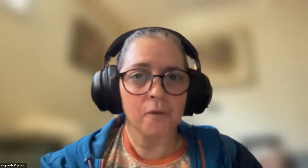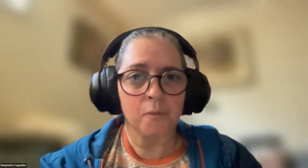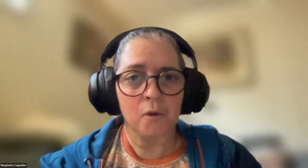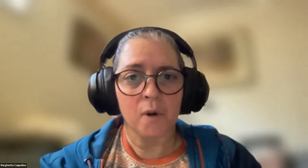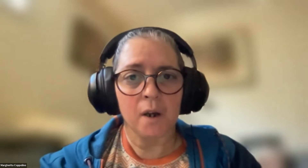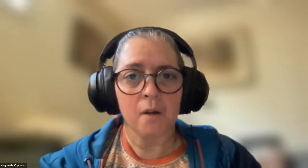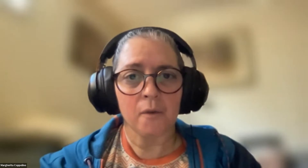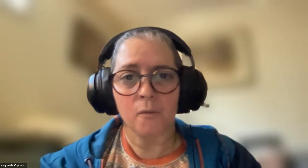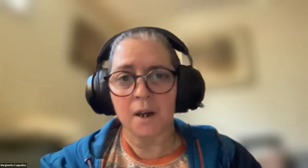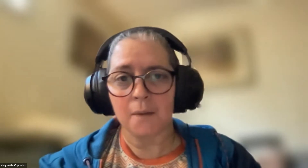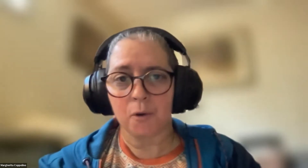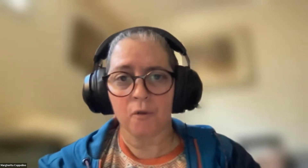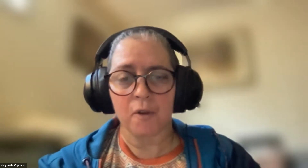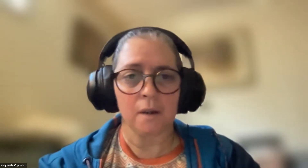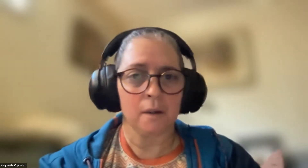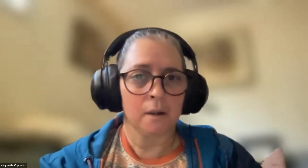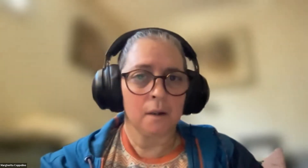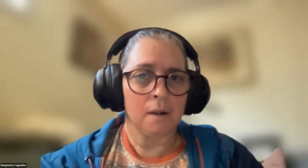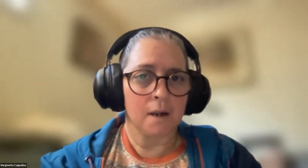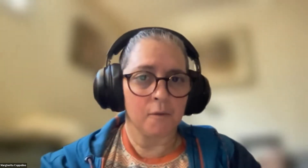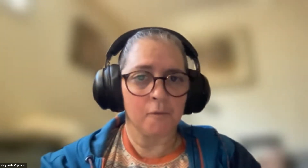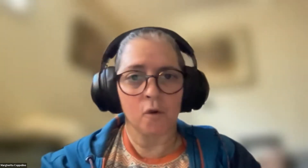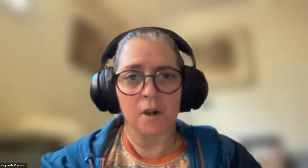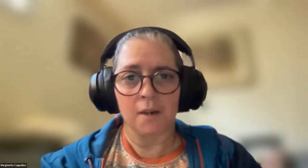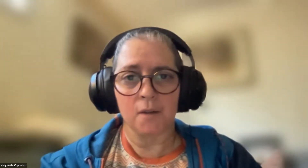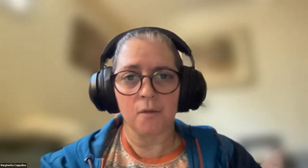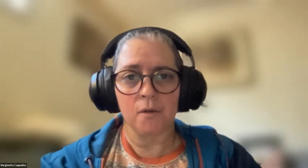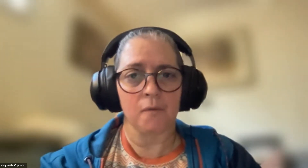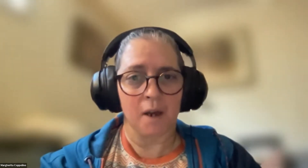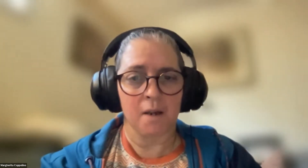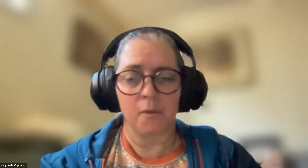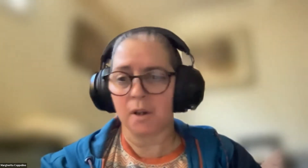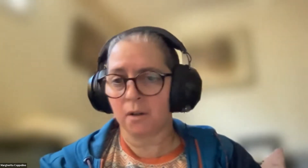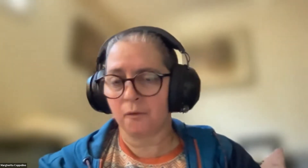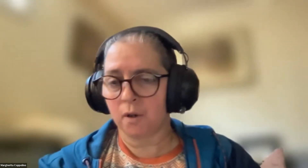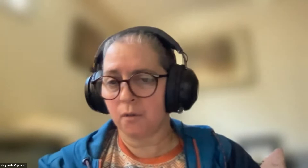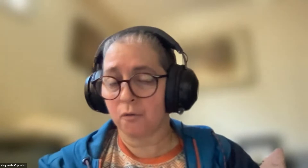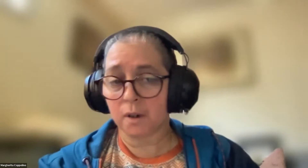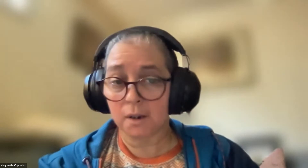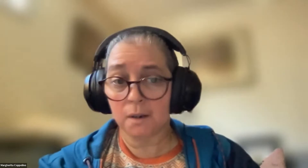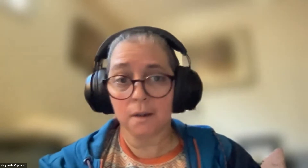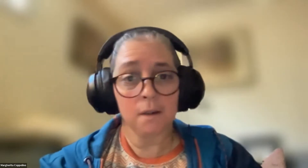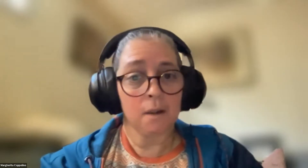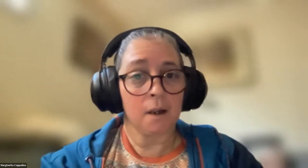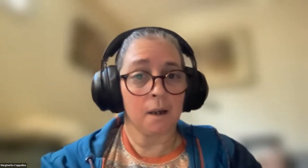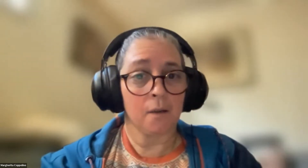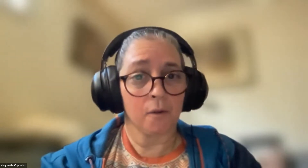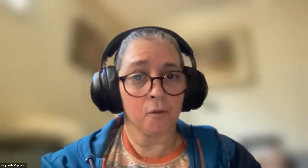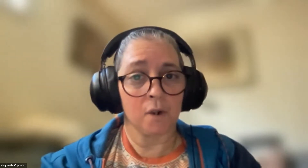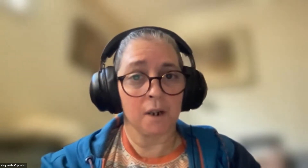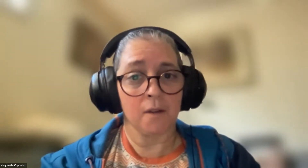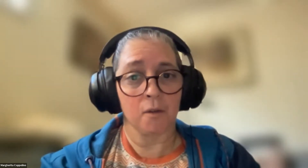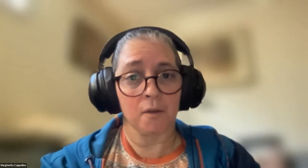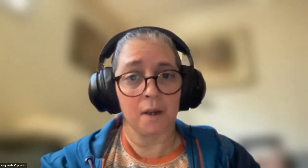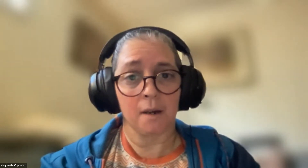So just be aware that we are posting names of organisations. If anybody is feeling triggered,